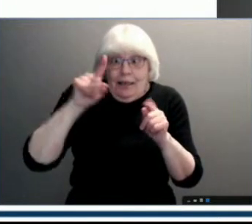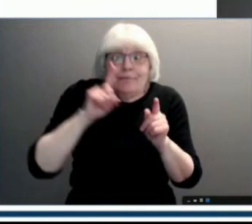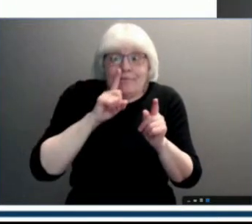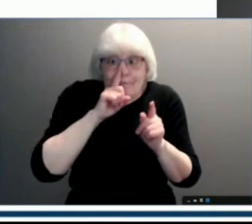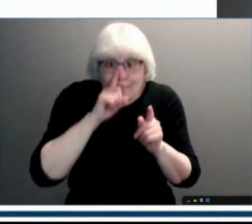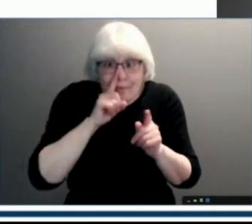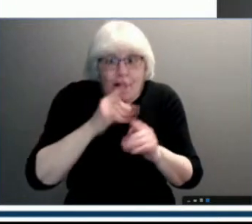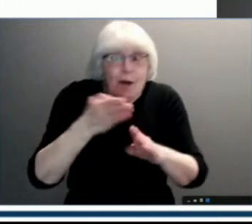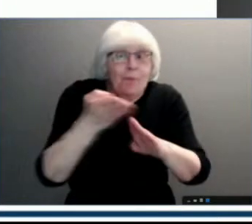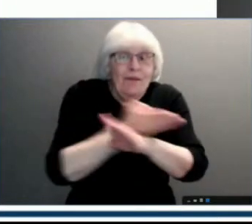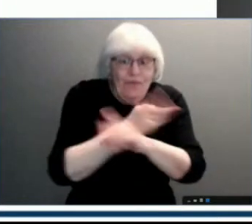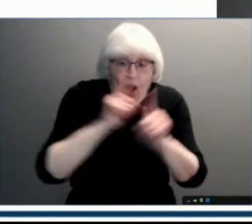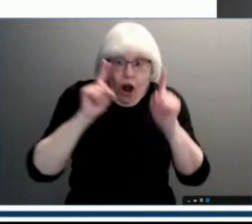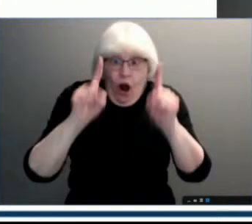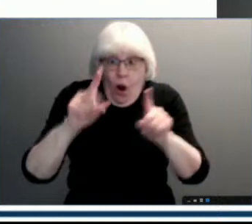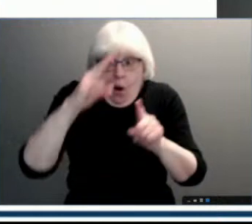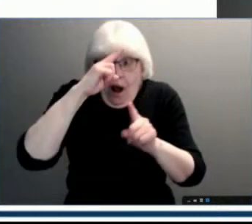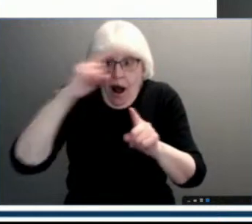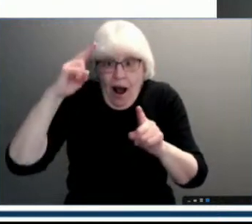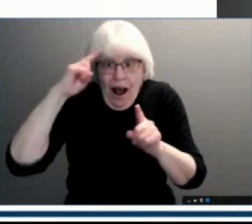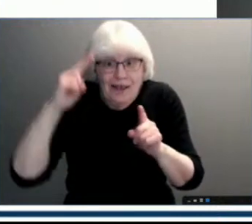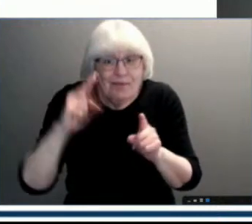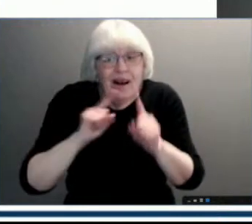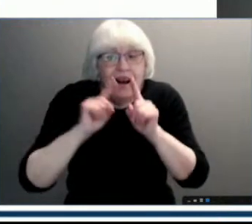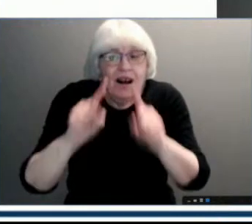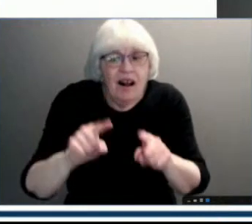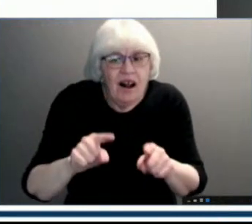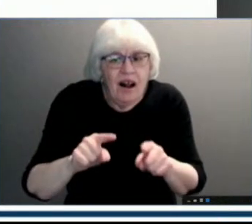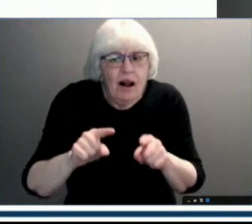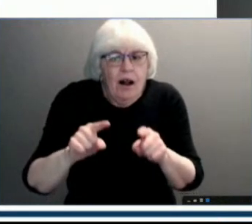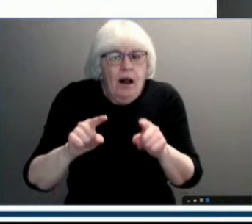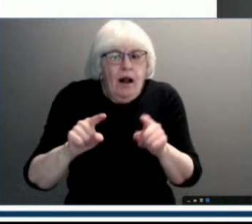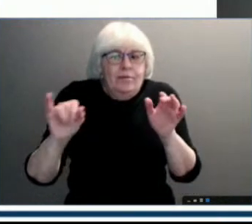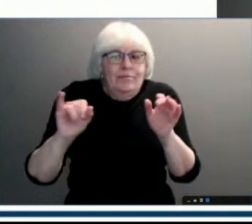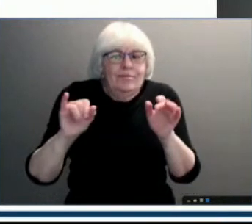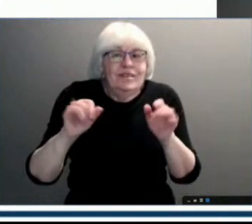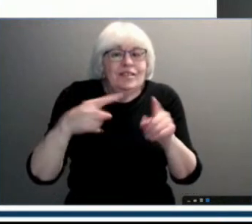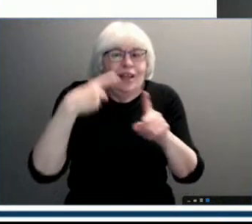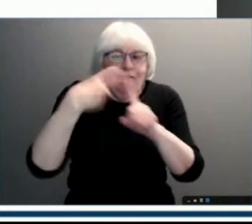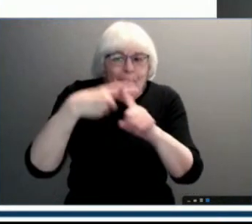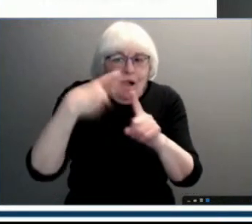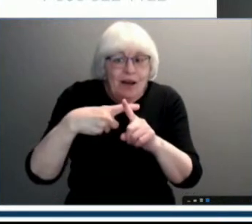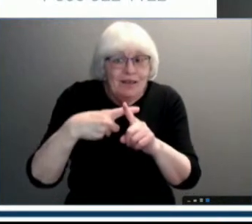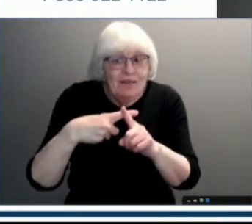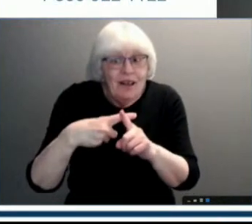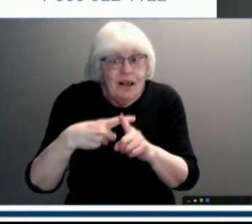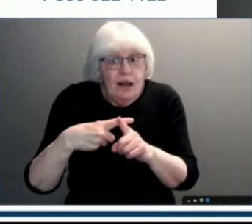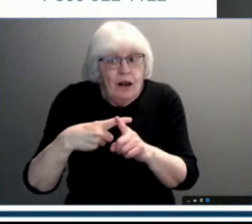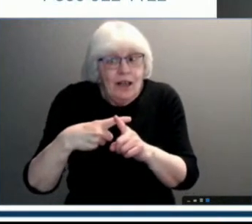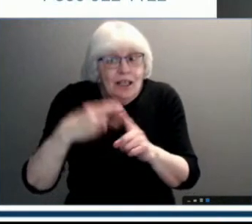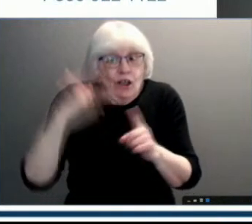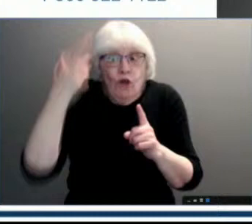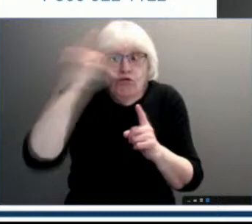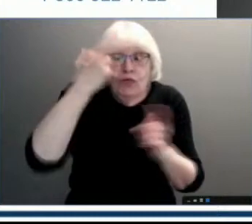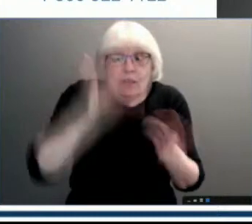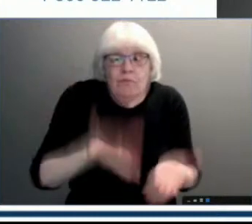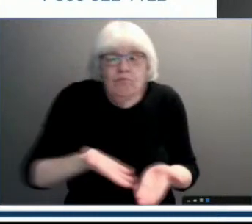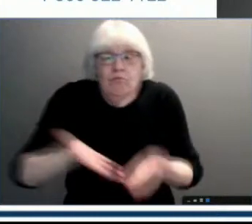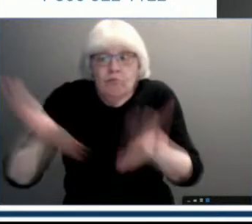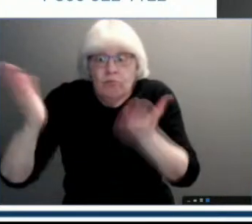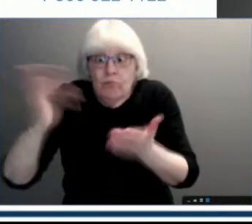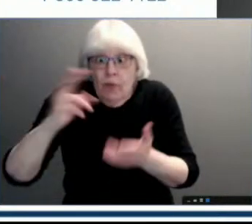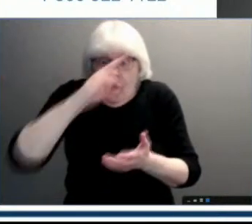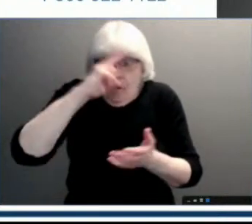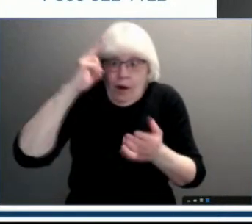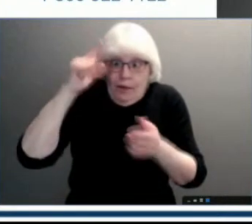been identified as being positive, but their reason for hospitalization wasn't COVID. That number changes all the time. And also we have